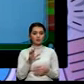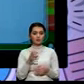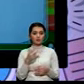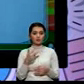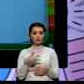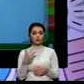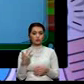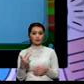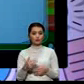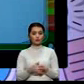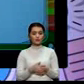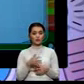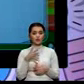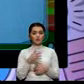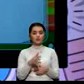5533.